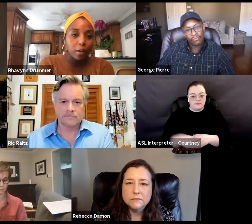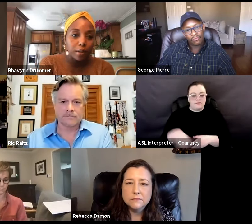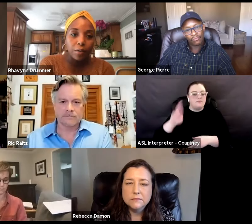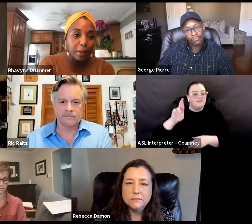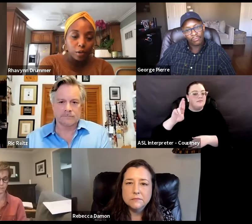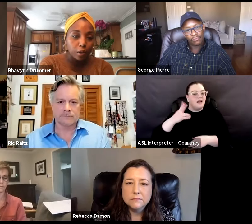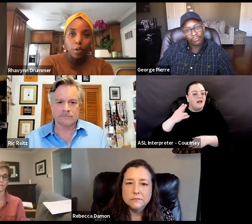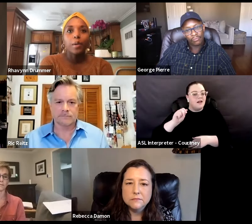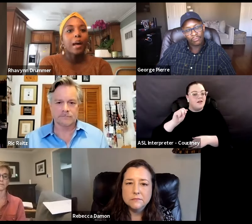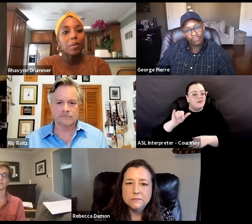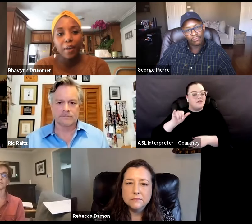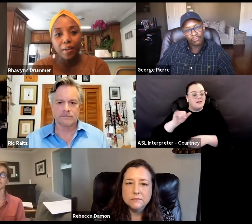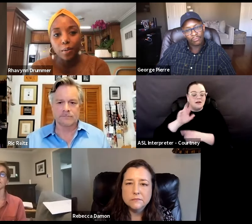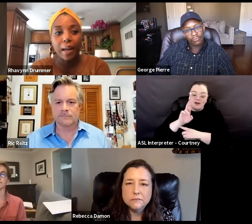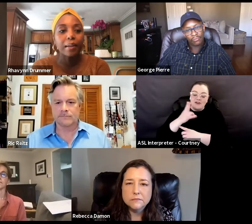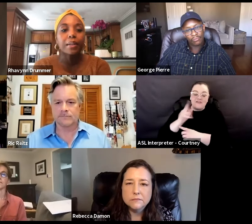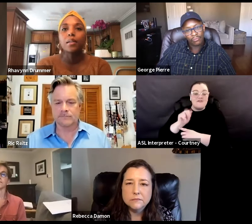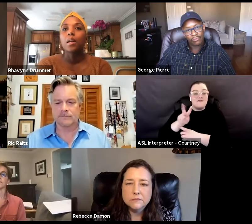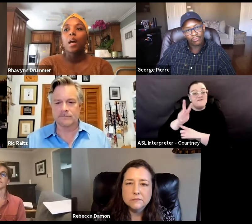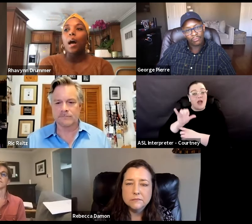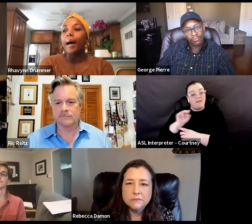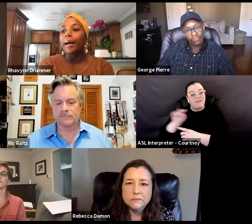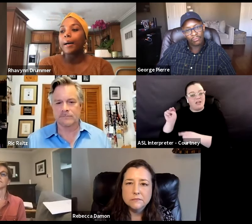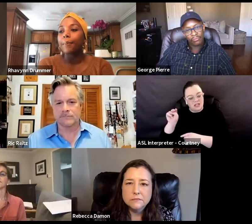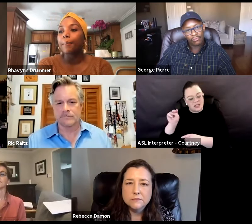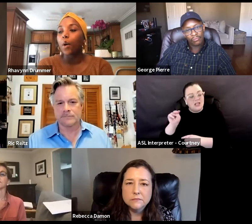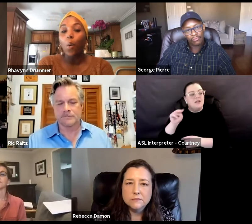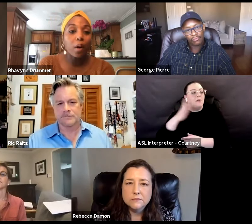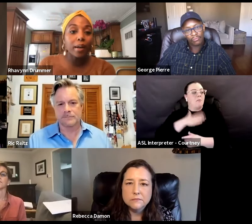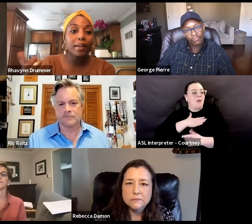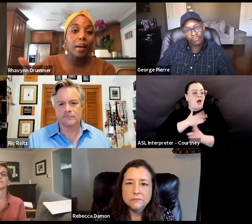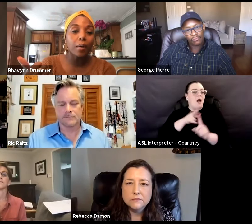we make yourself known? How do we find new talent?